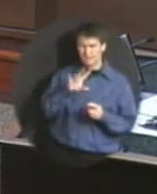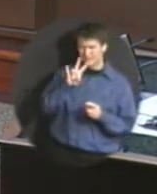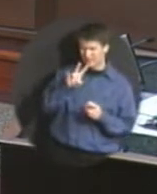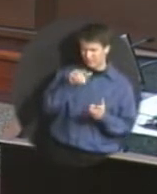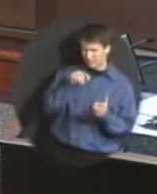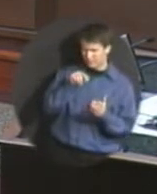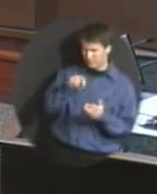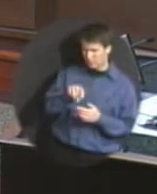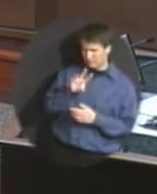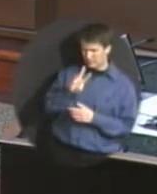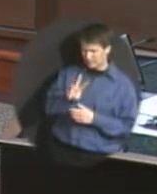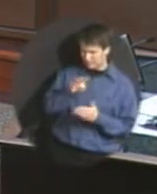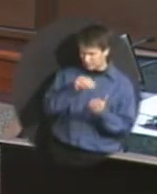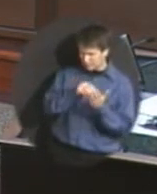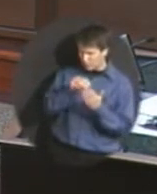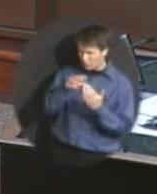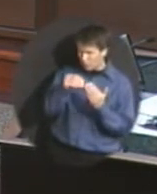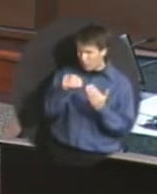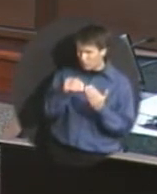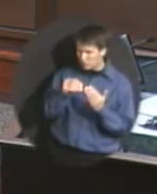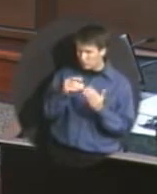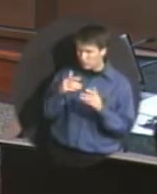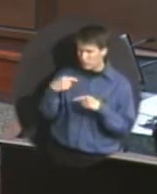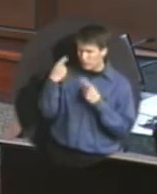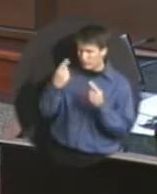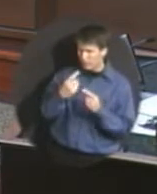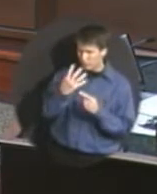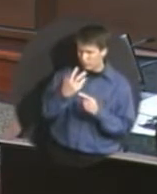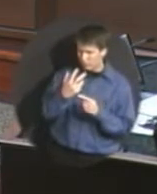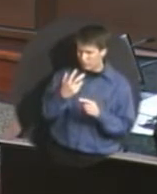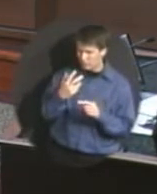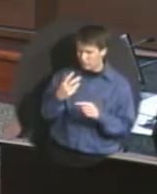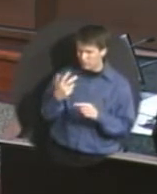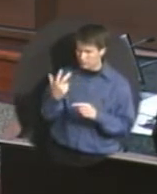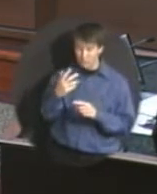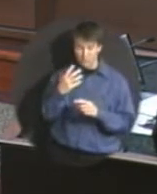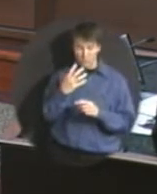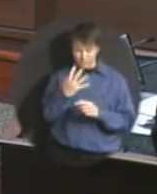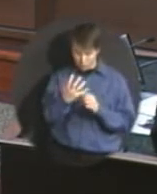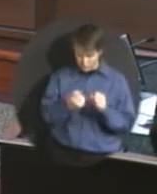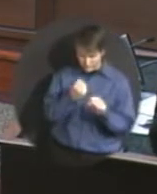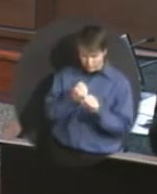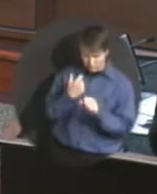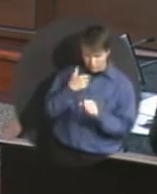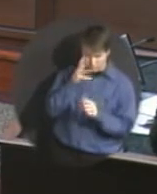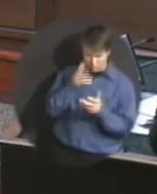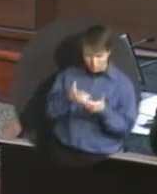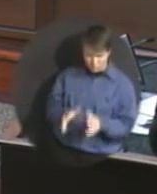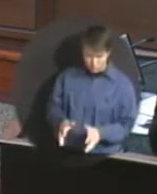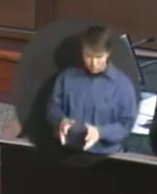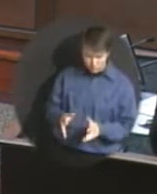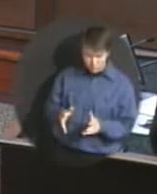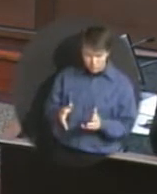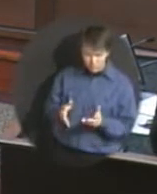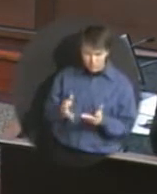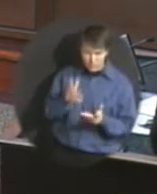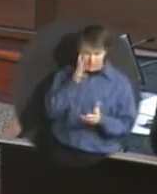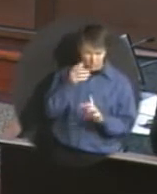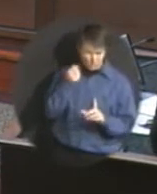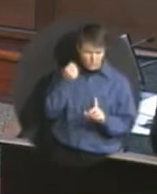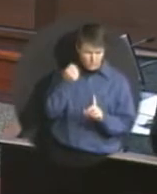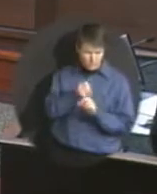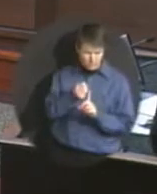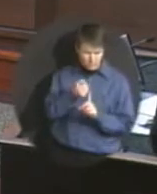$7.6 million over the next 3 years. 4 years. Next 4 years that we're losing. Regardless. And that's going to impact